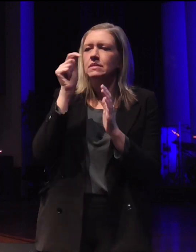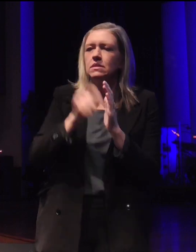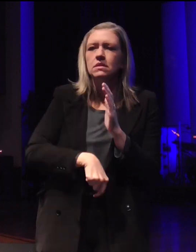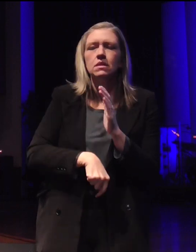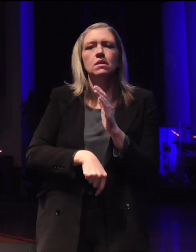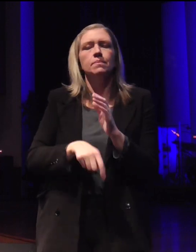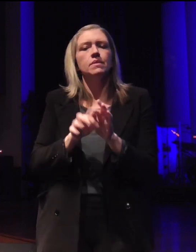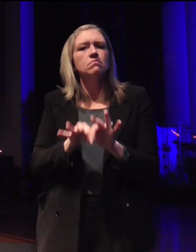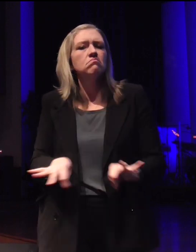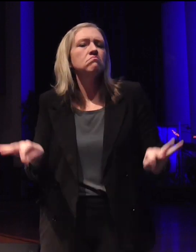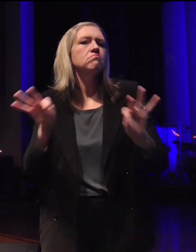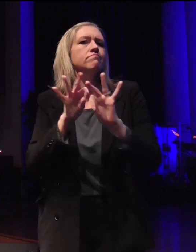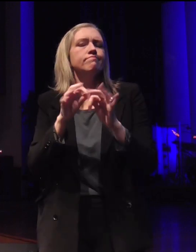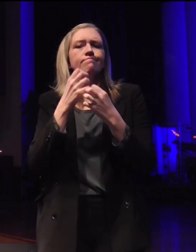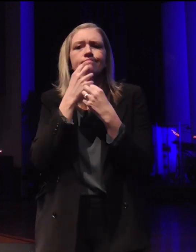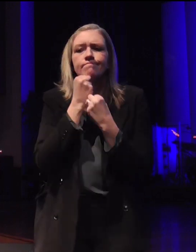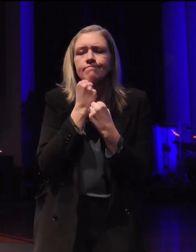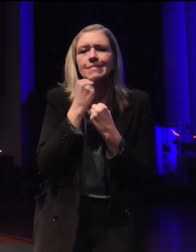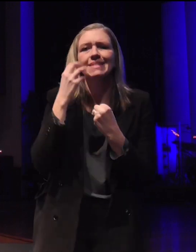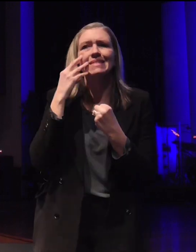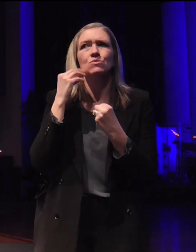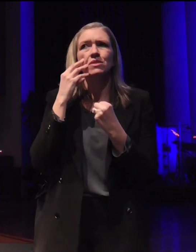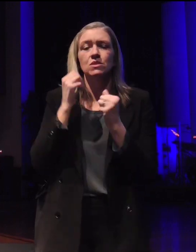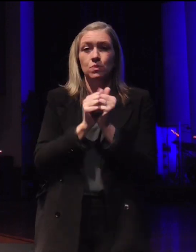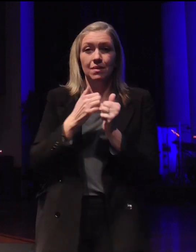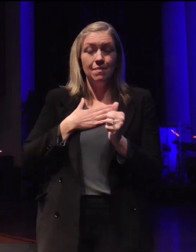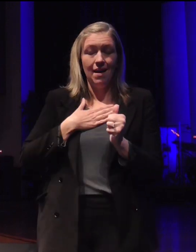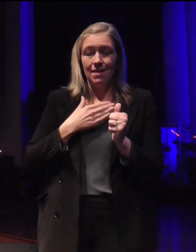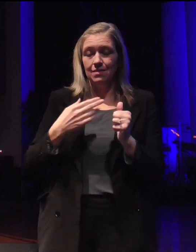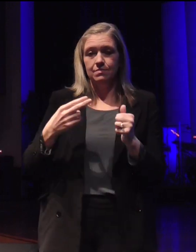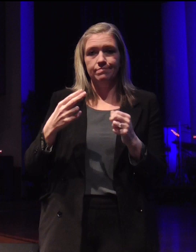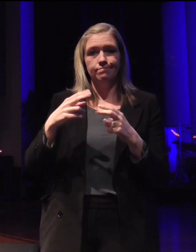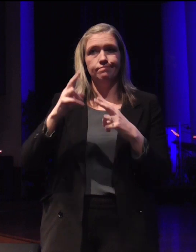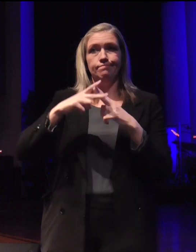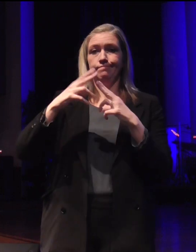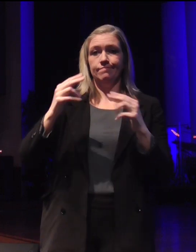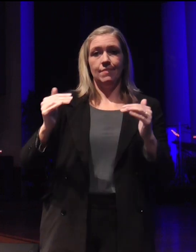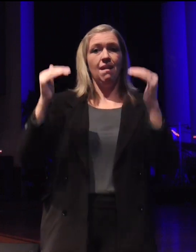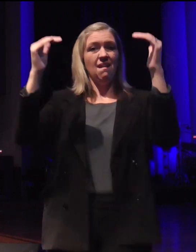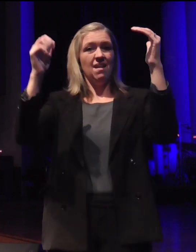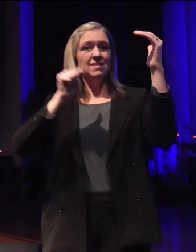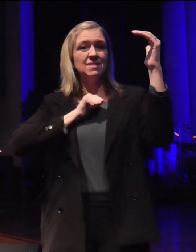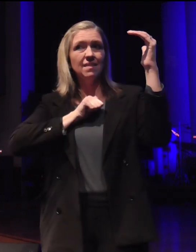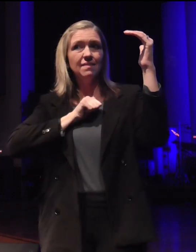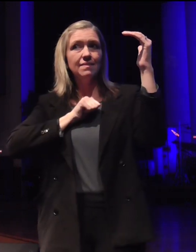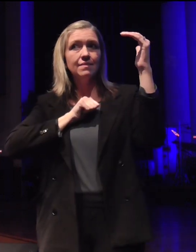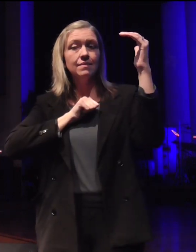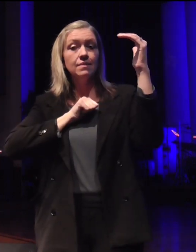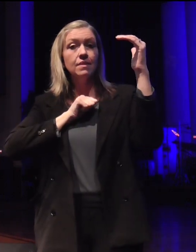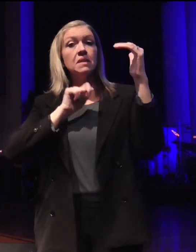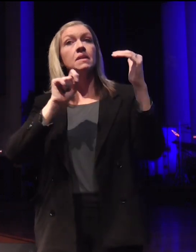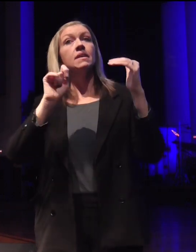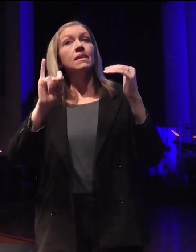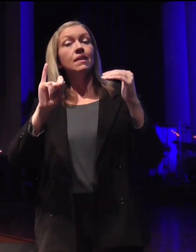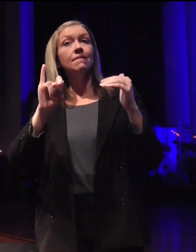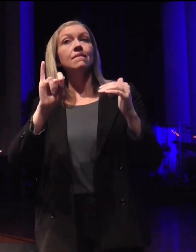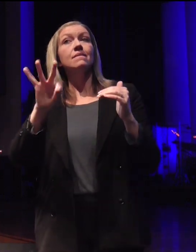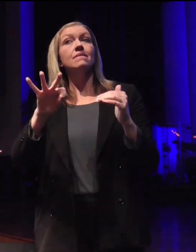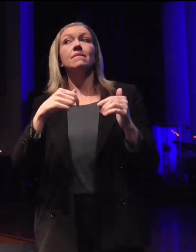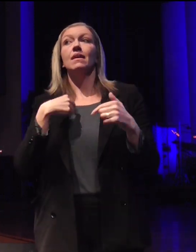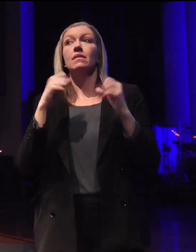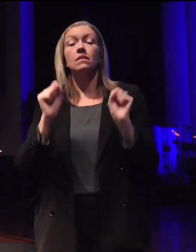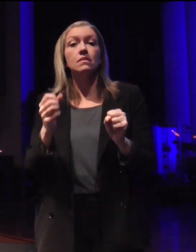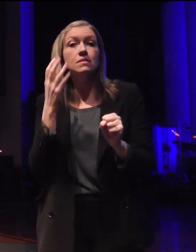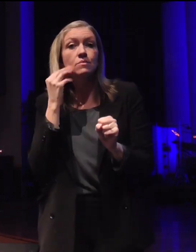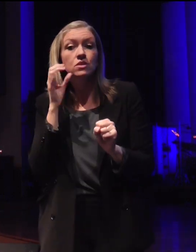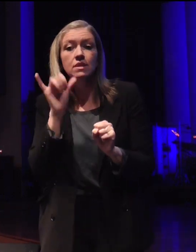profound experience I can have with my highest self? What if then I'm guided to